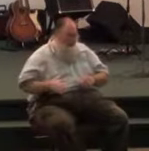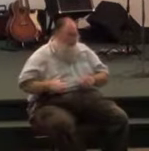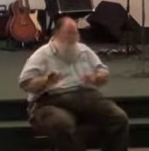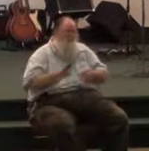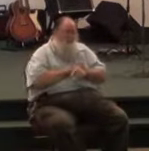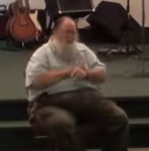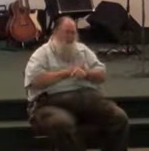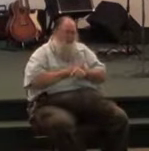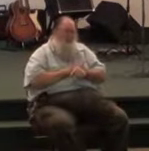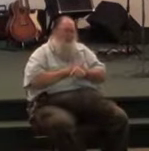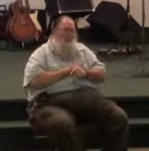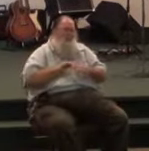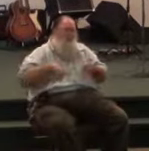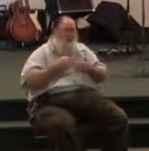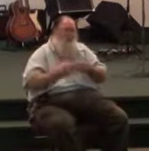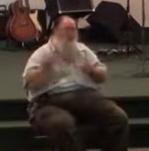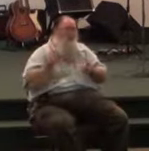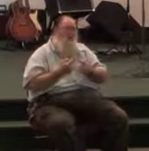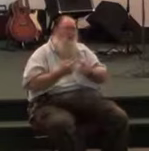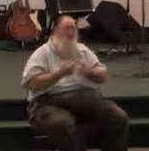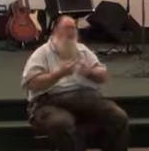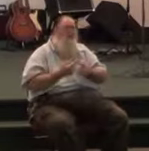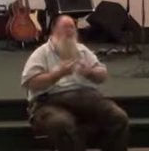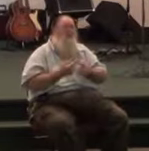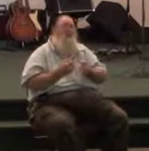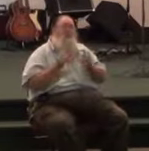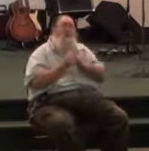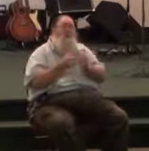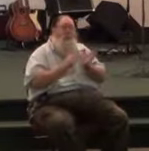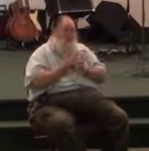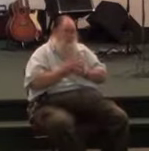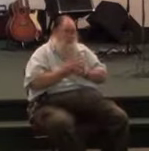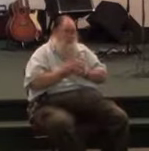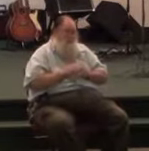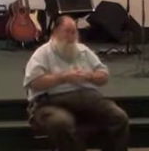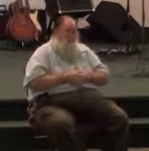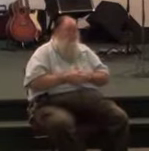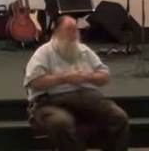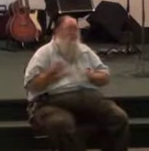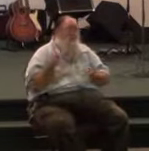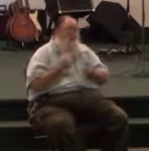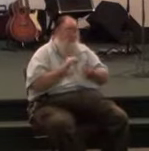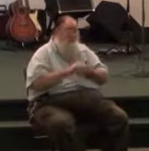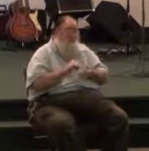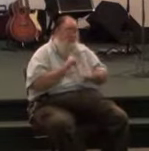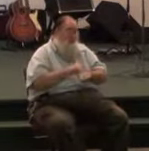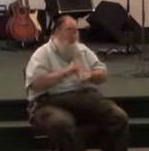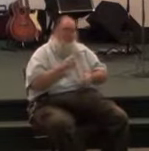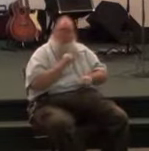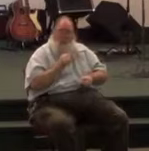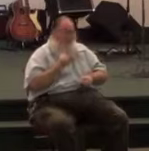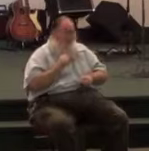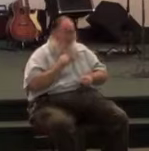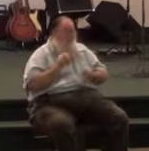we are made perfect. Until then, I'm sorry. You ain't any more perfect than I am. None.